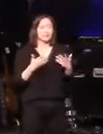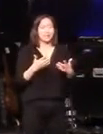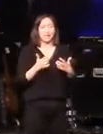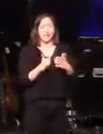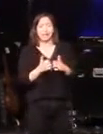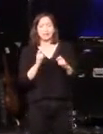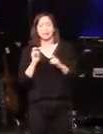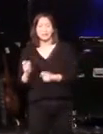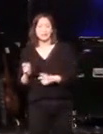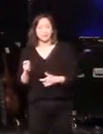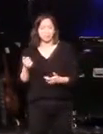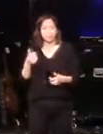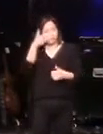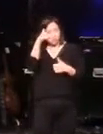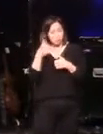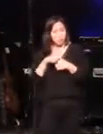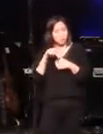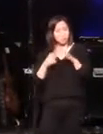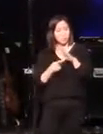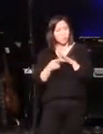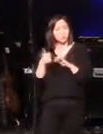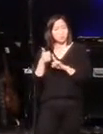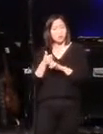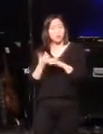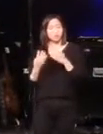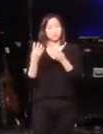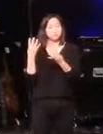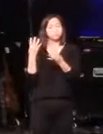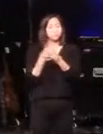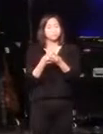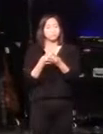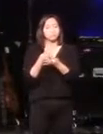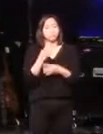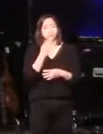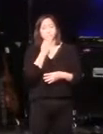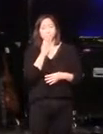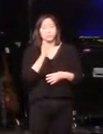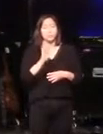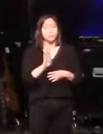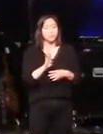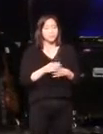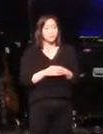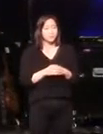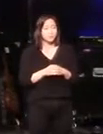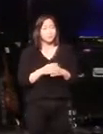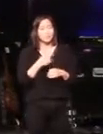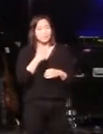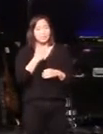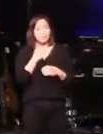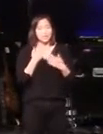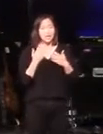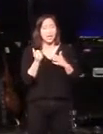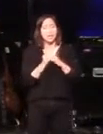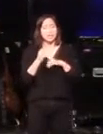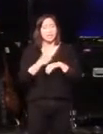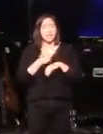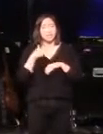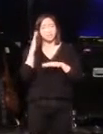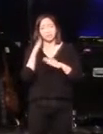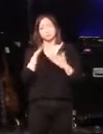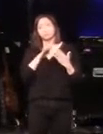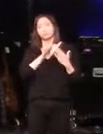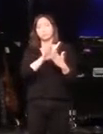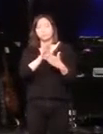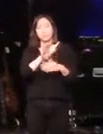if you look in the book of Acts, when Paul's arrested in Jerusalem, he is stuck where he believes any day he's going to Caesar, any day he's going to Caesar.